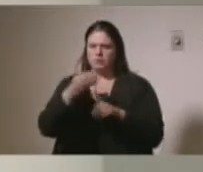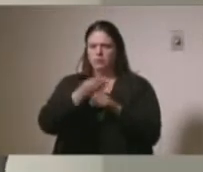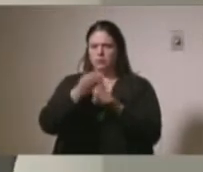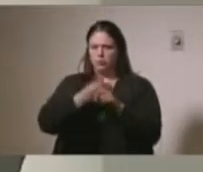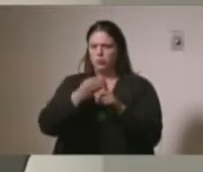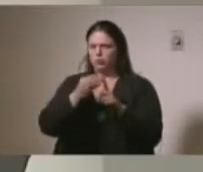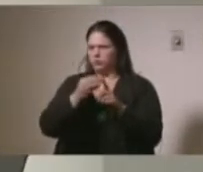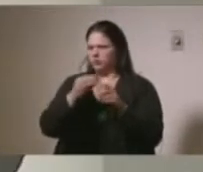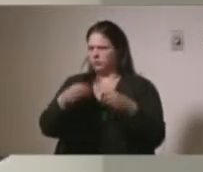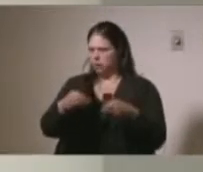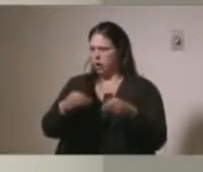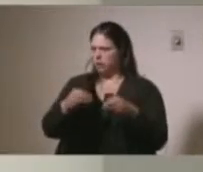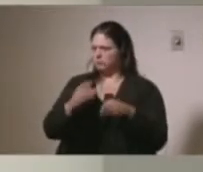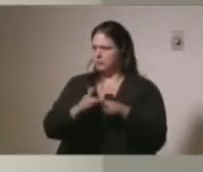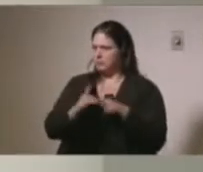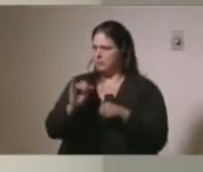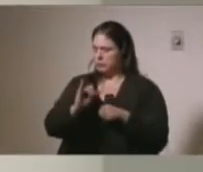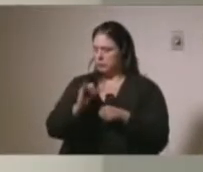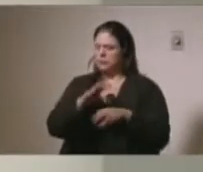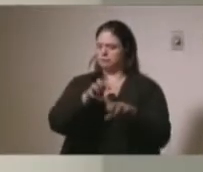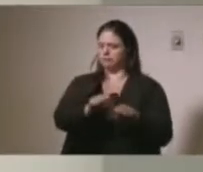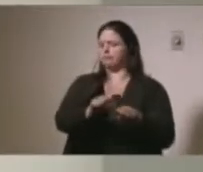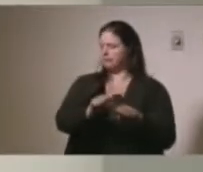Oh, that's not right. Okay.